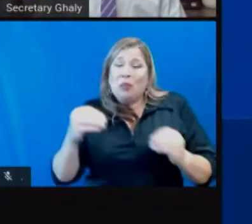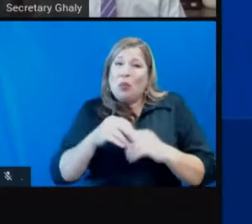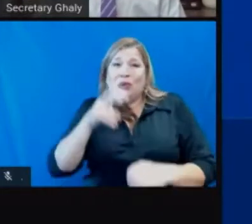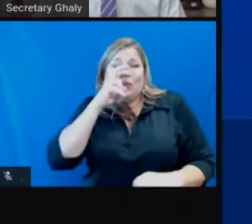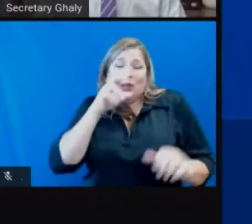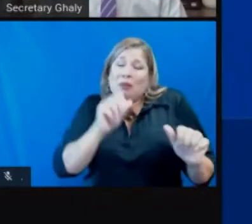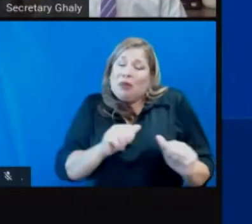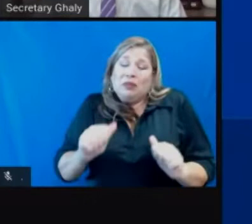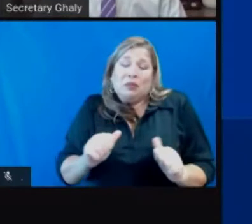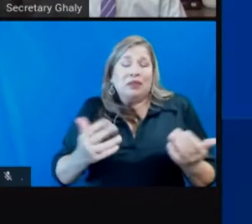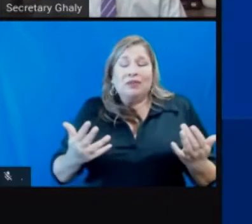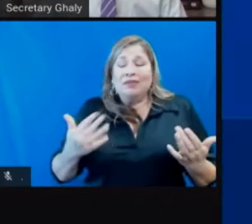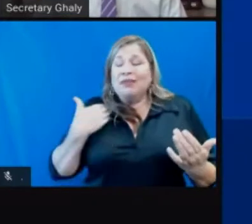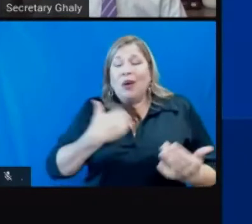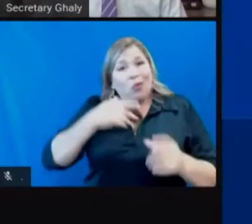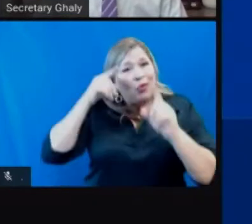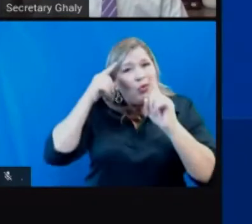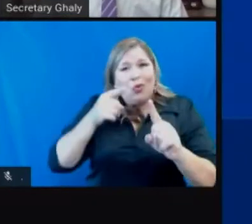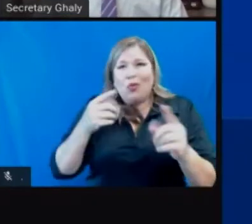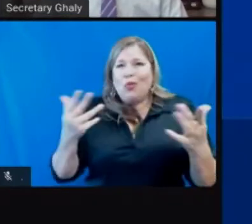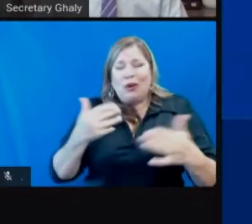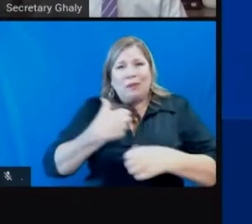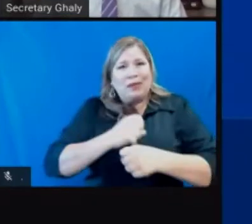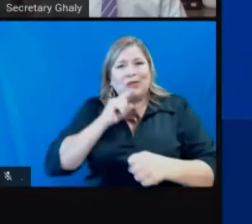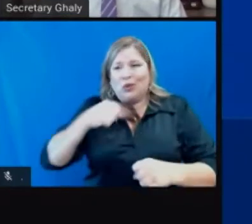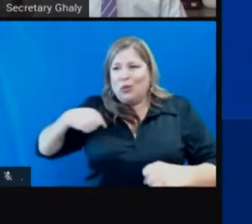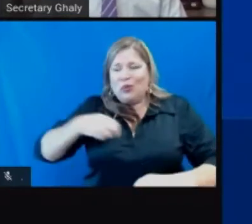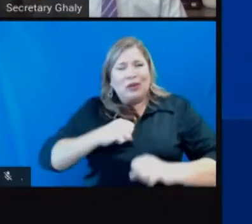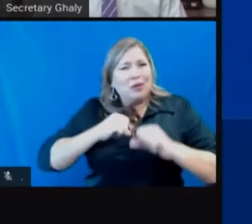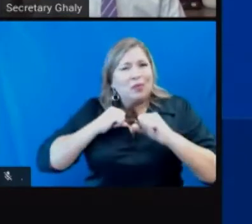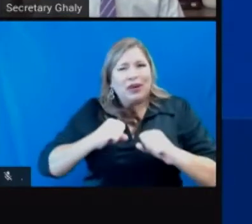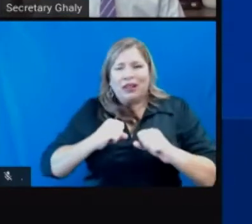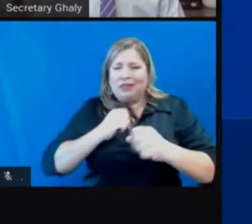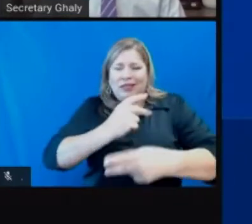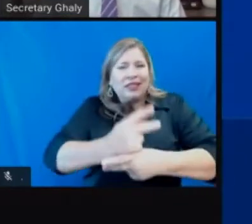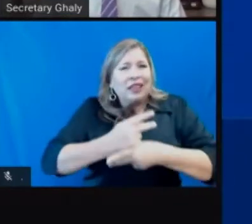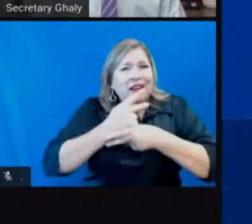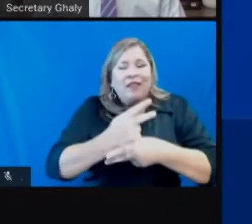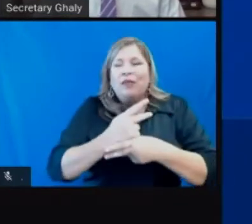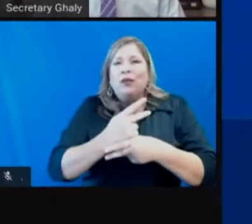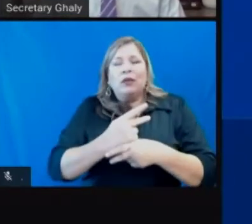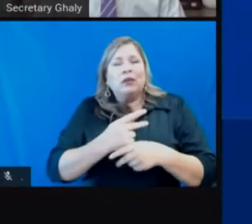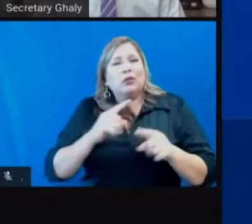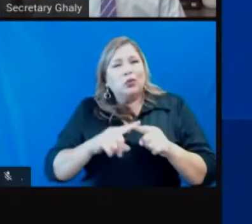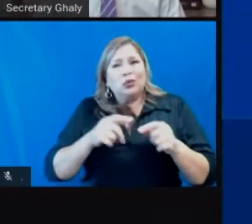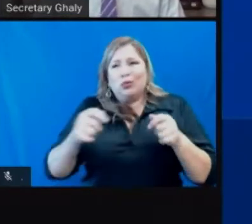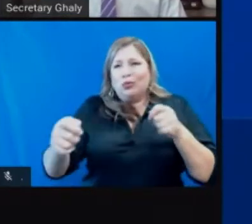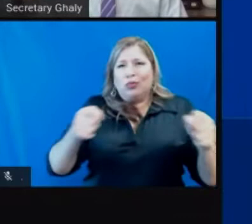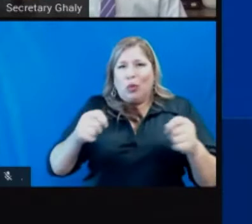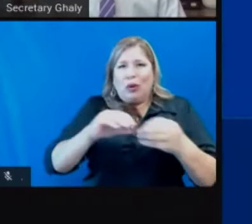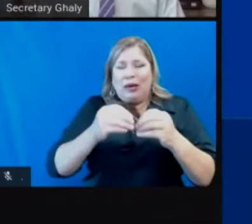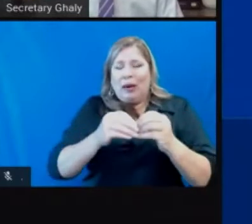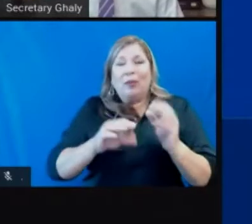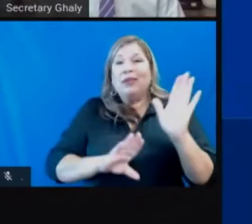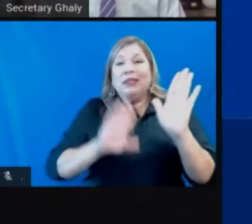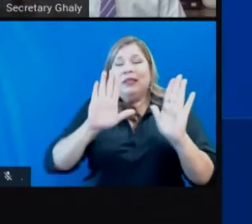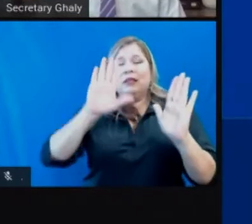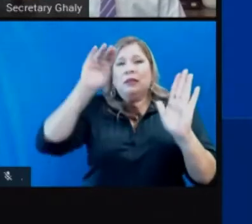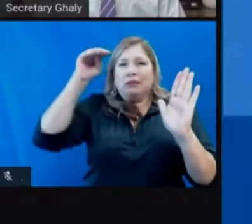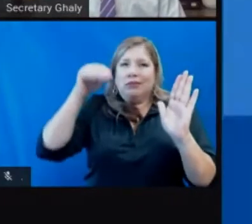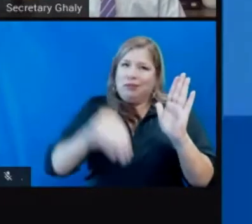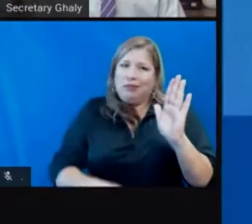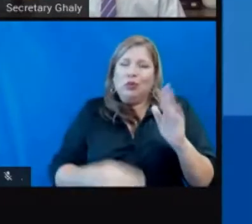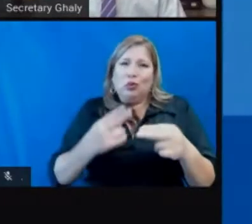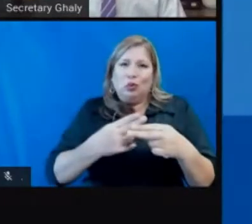our protective behaviors up, will help us stem the tide and bring these surging numbers down very, very